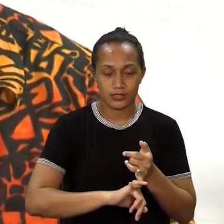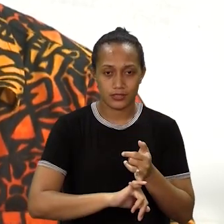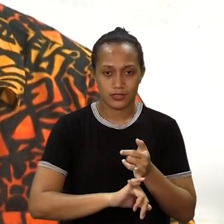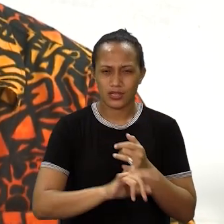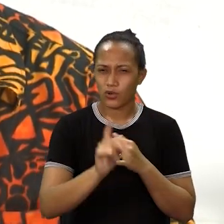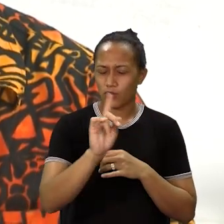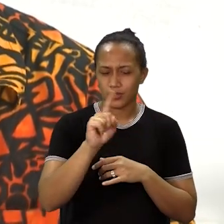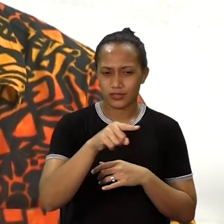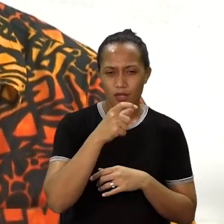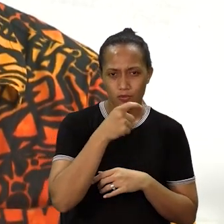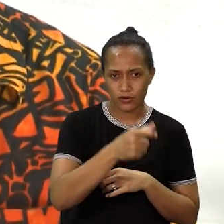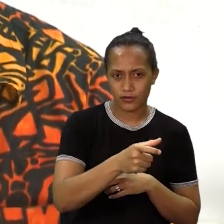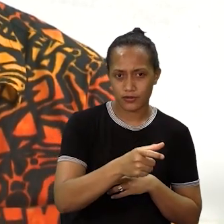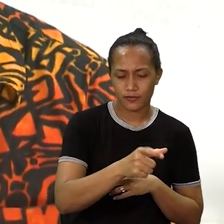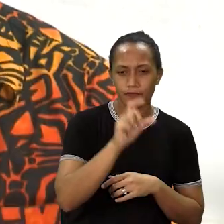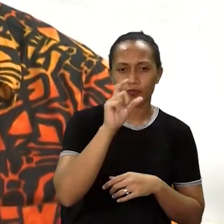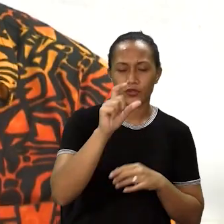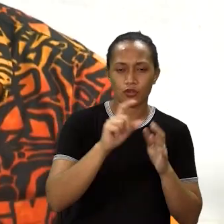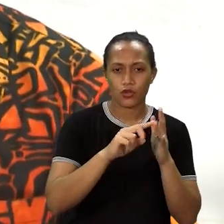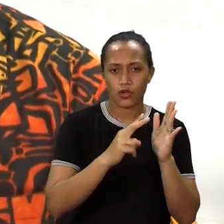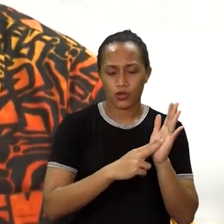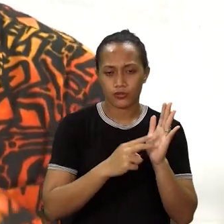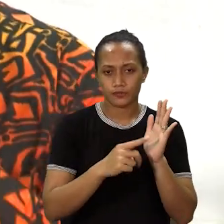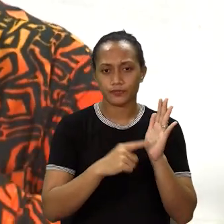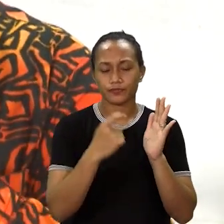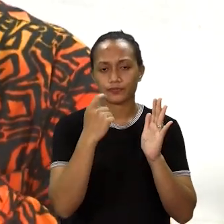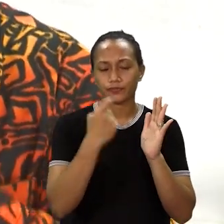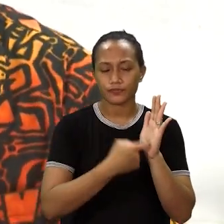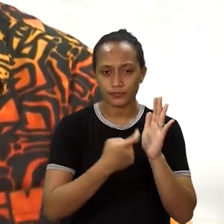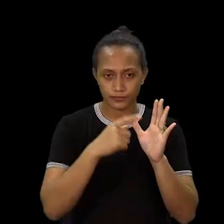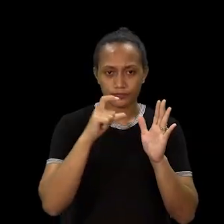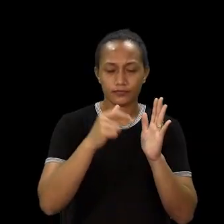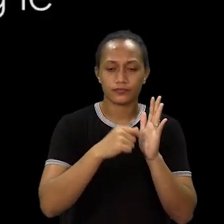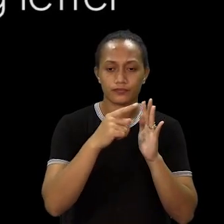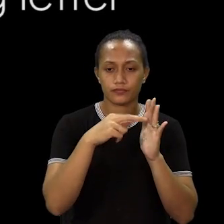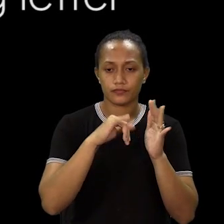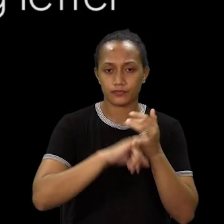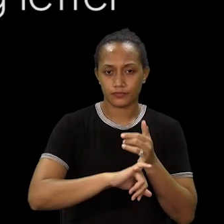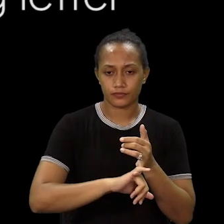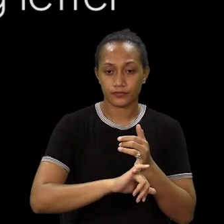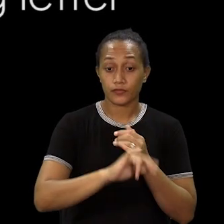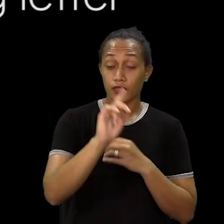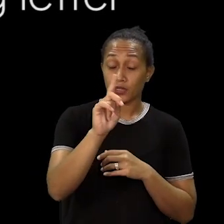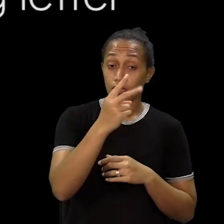is, what are contractions? What are contractions?